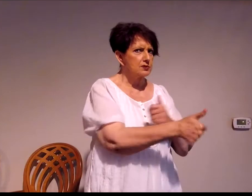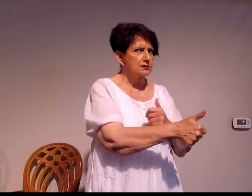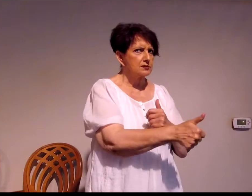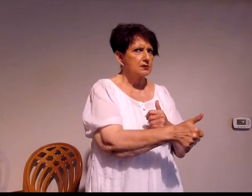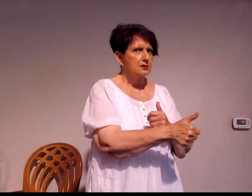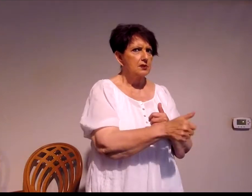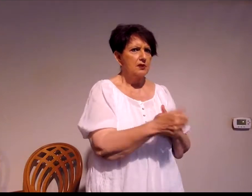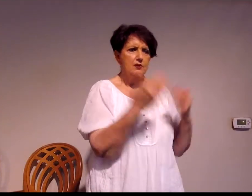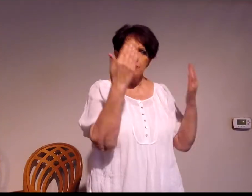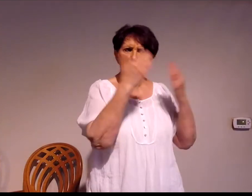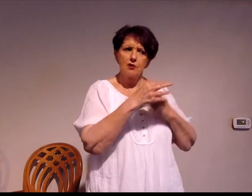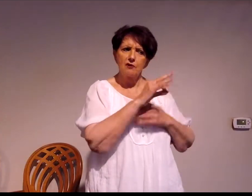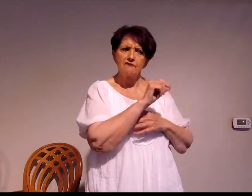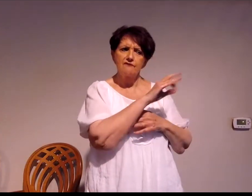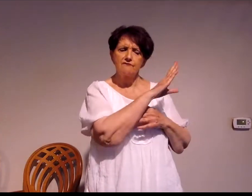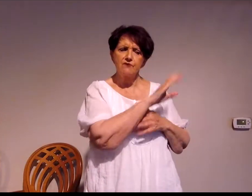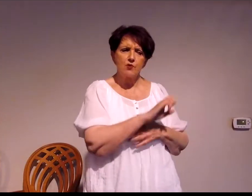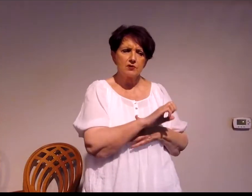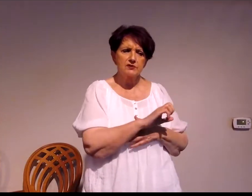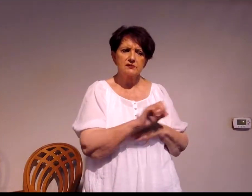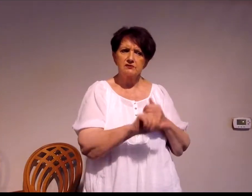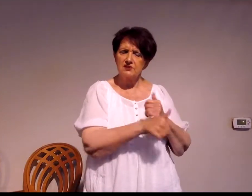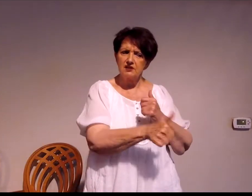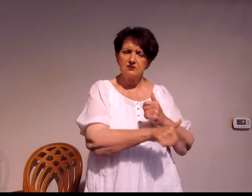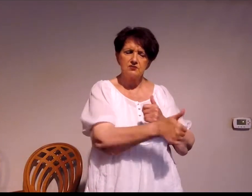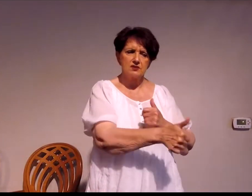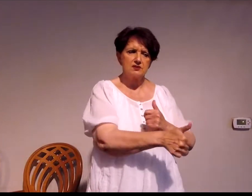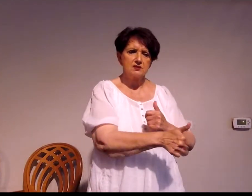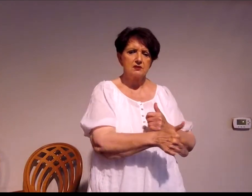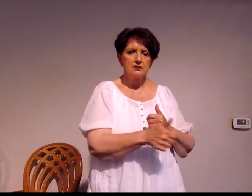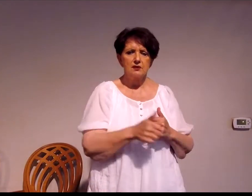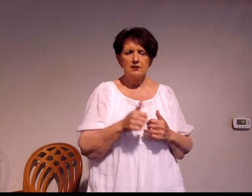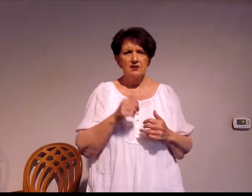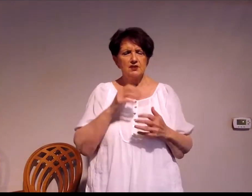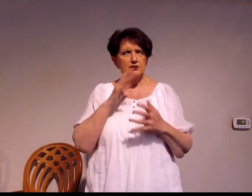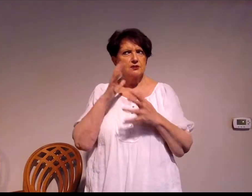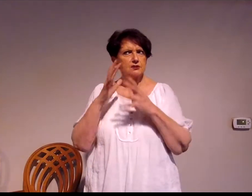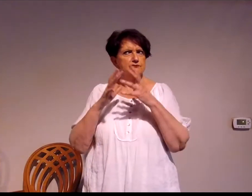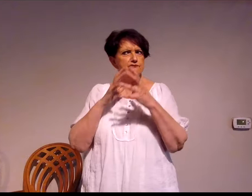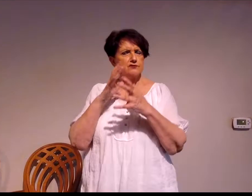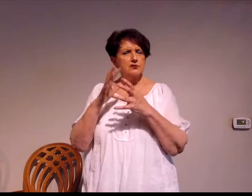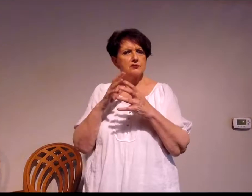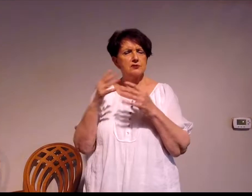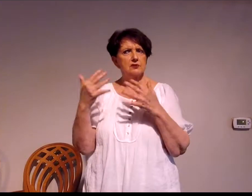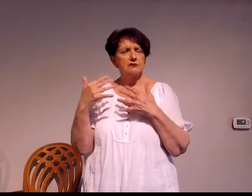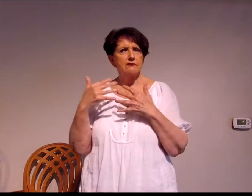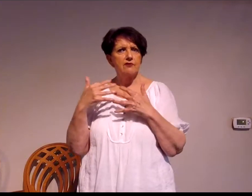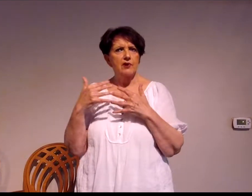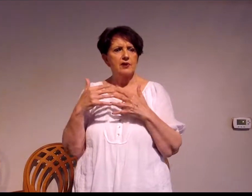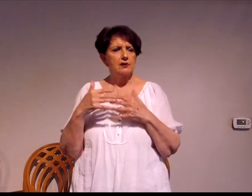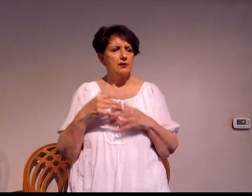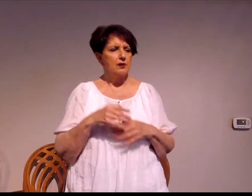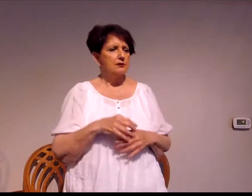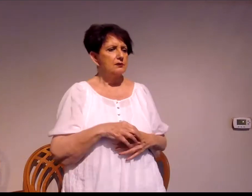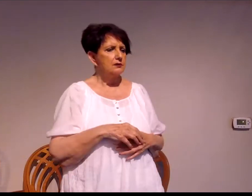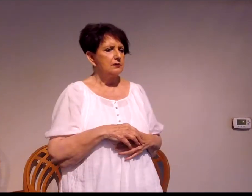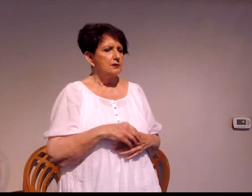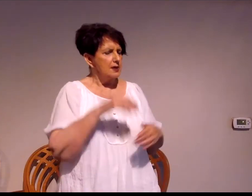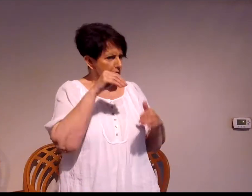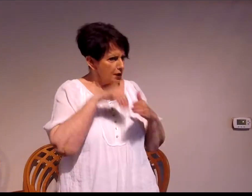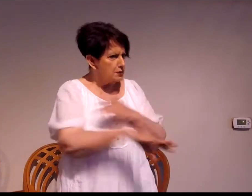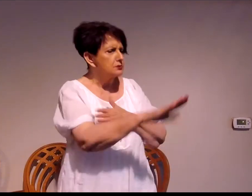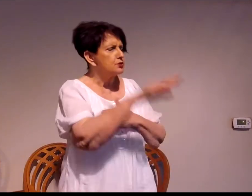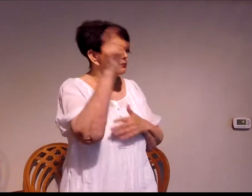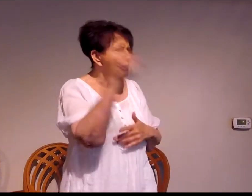Force. Luke looks confused and afraid, but Yoda's response is simply, "In you must